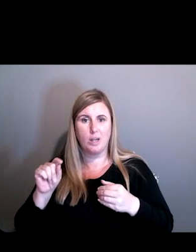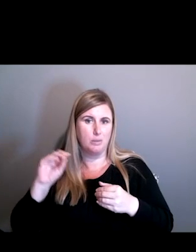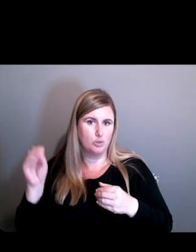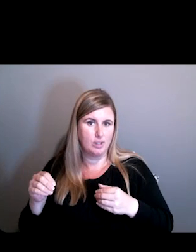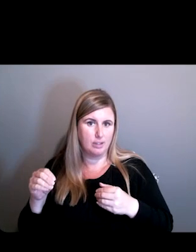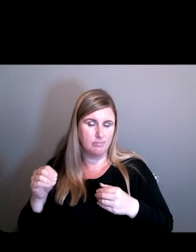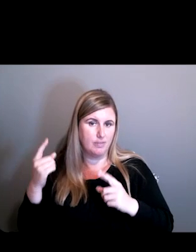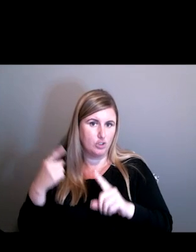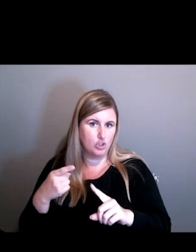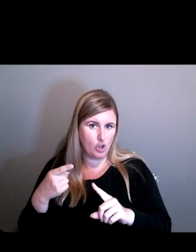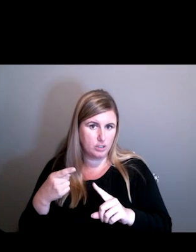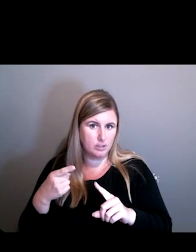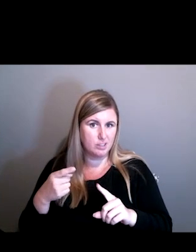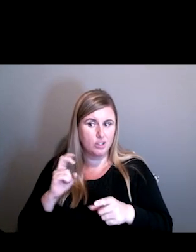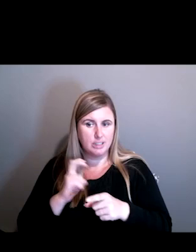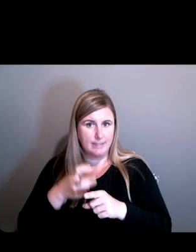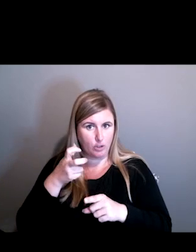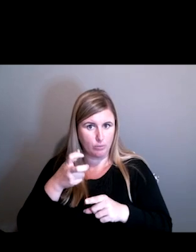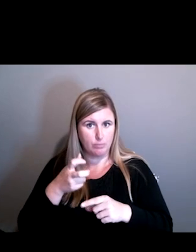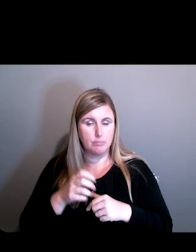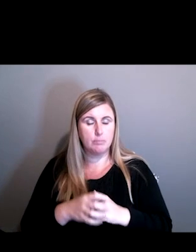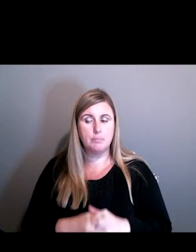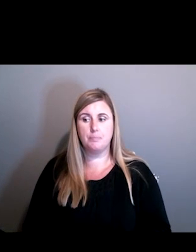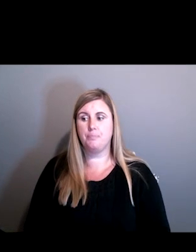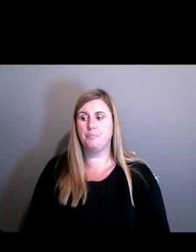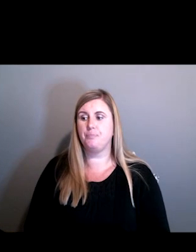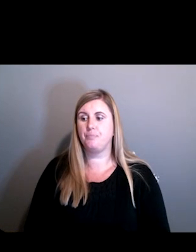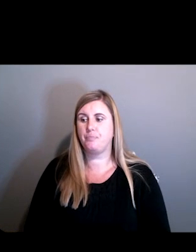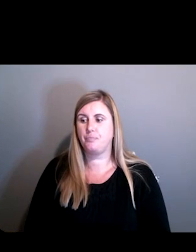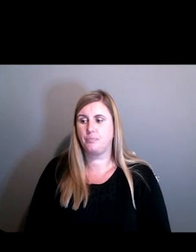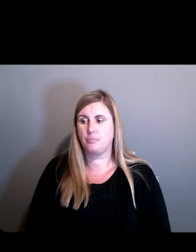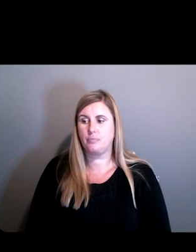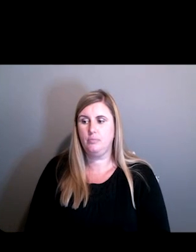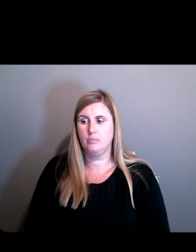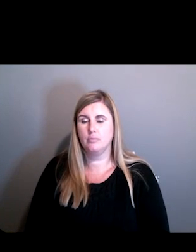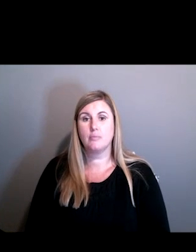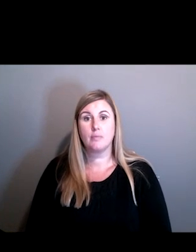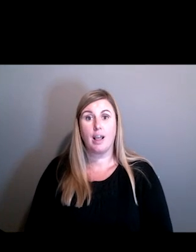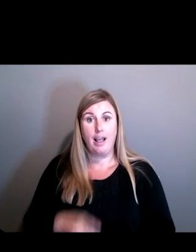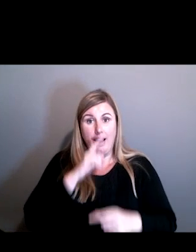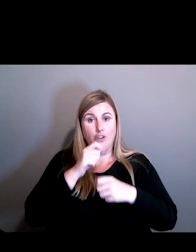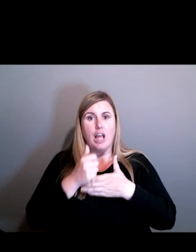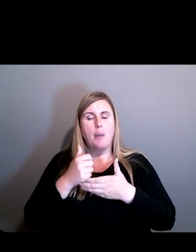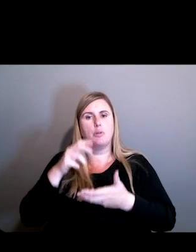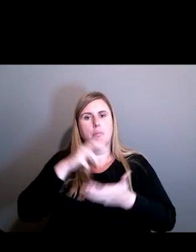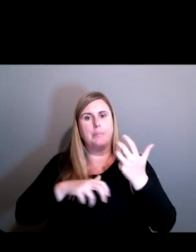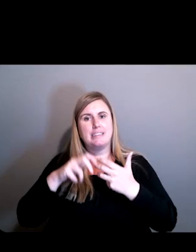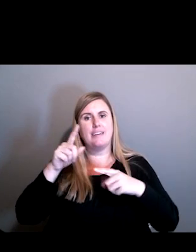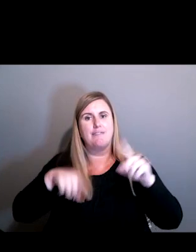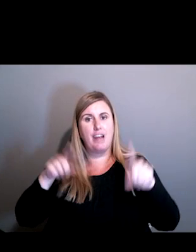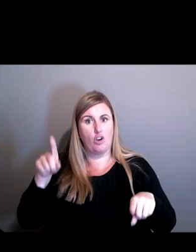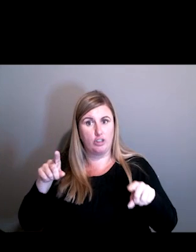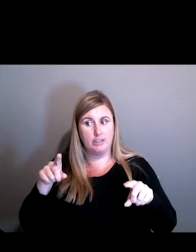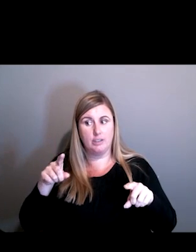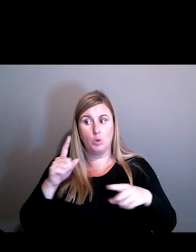ratio. 80% easy, 20% of the targets are the hard tasks, and it